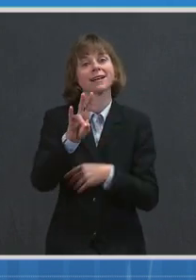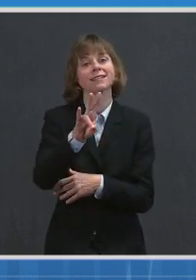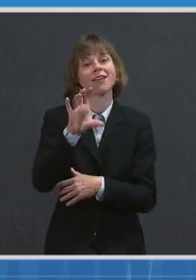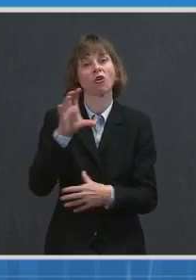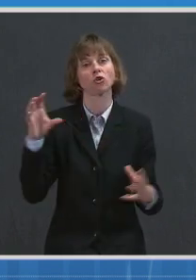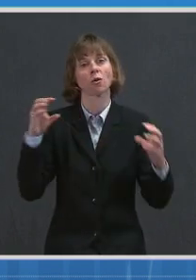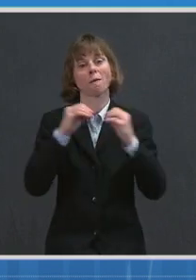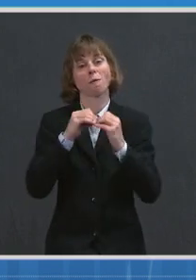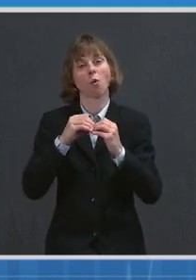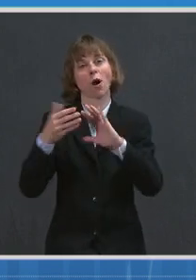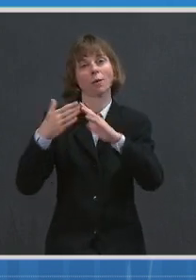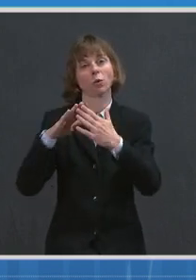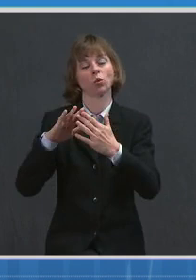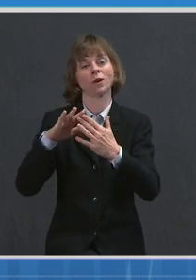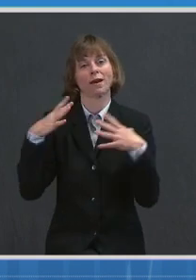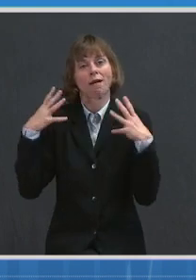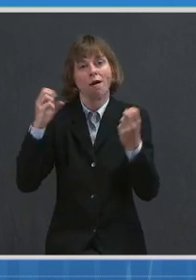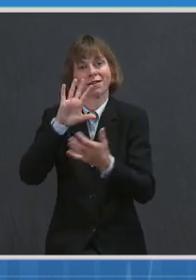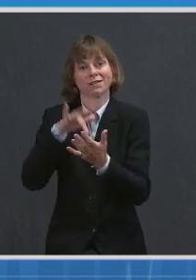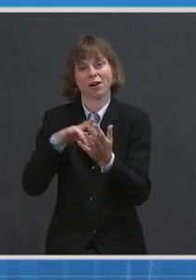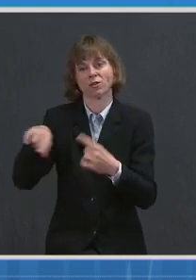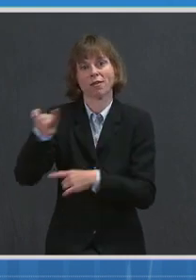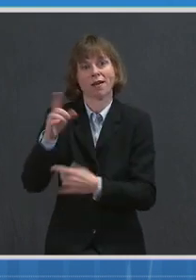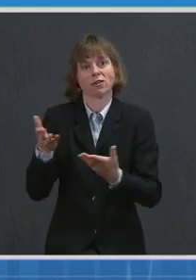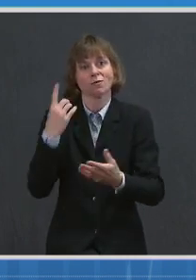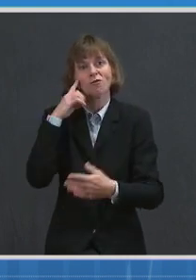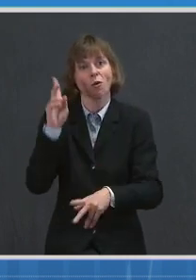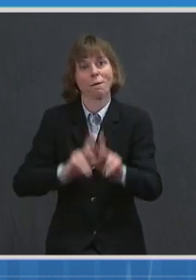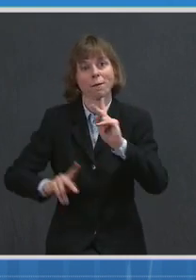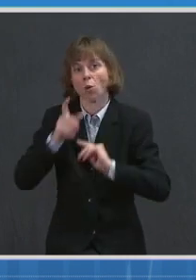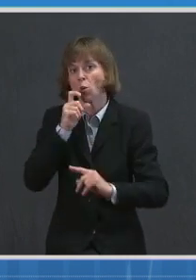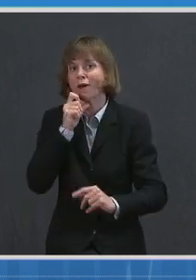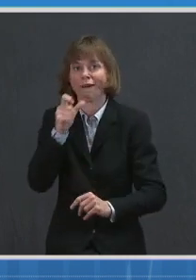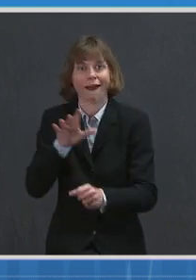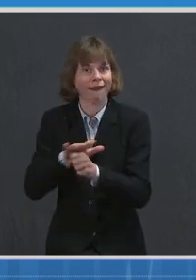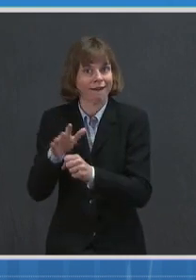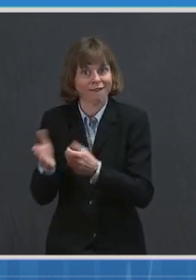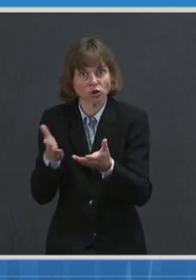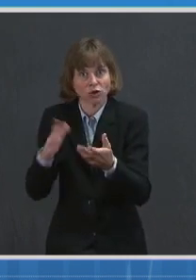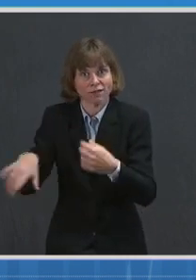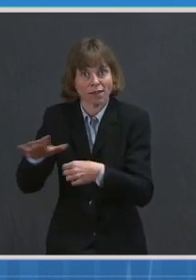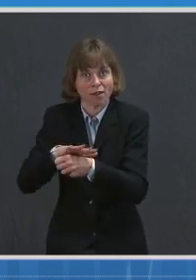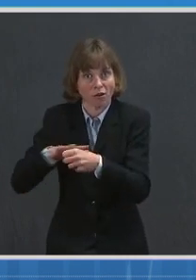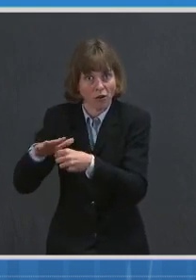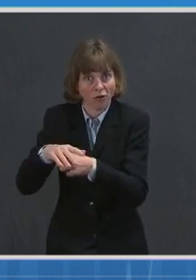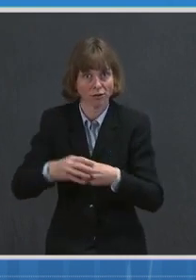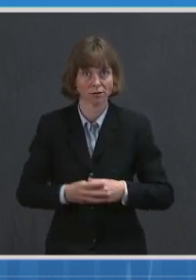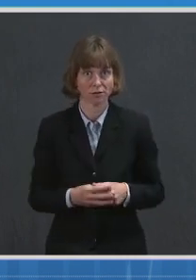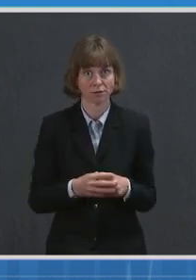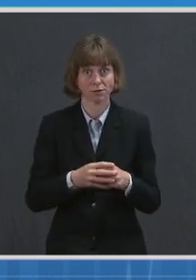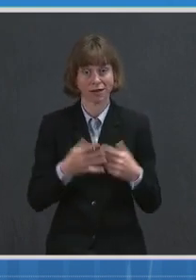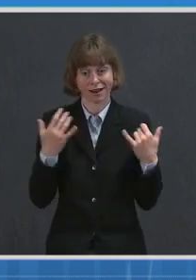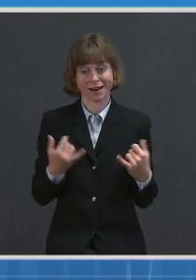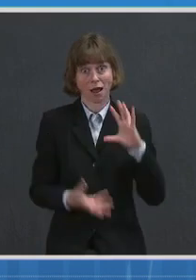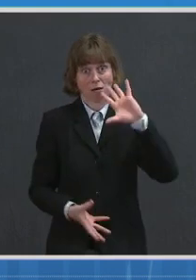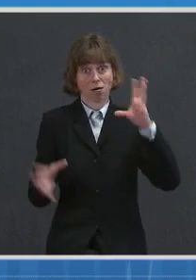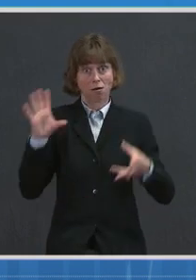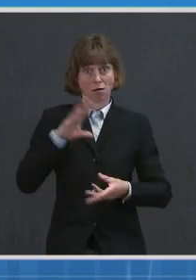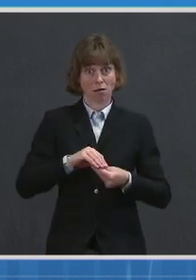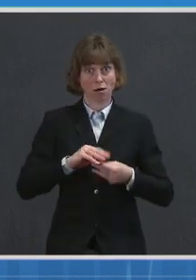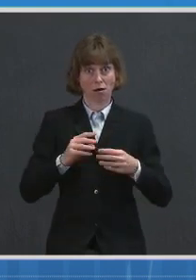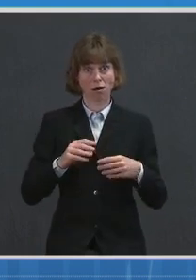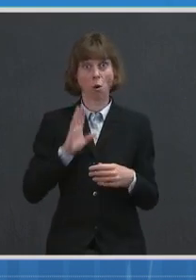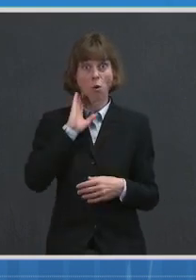that reach underserved communities, bringing the total number of these community health centers participating in our federal vaccination